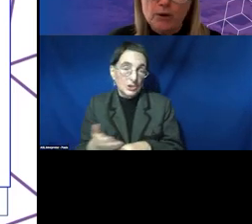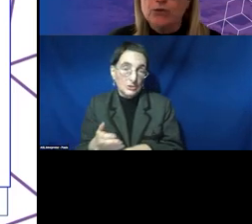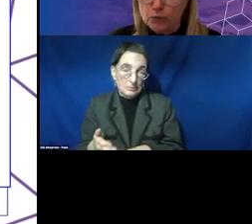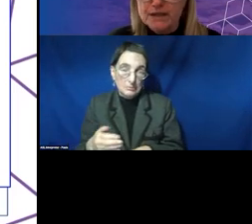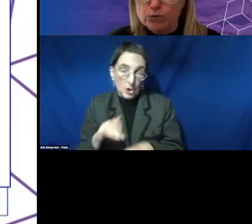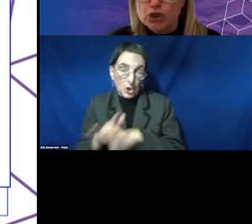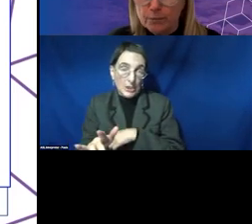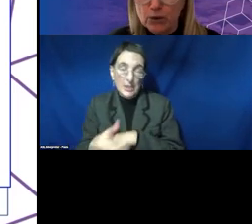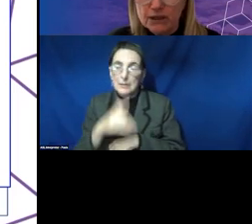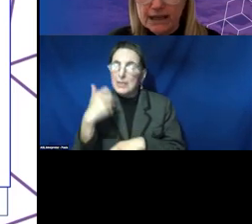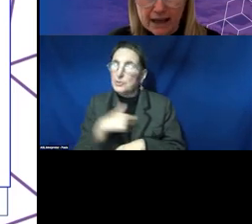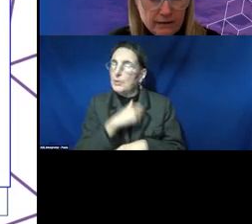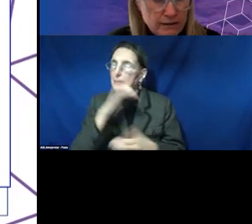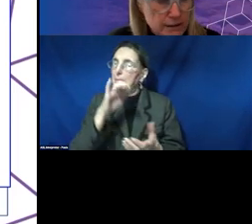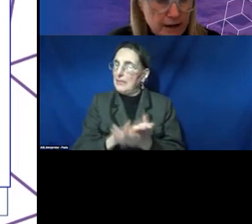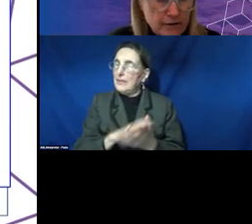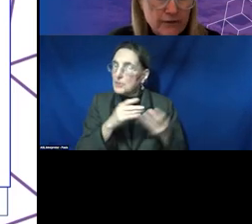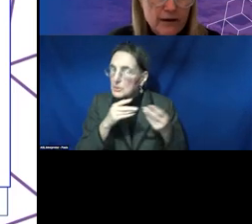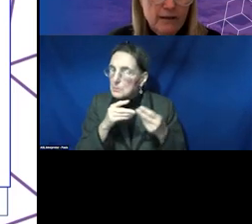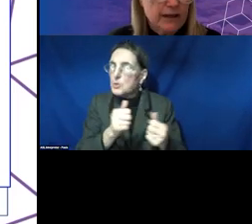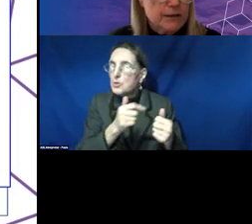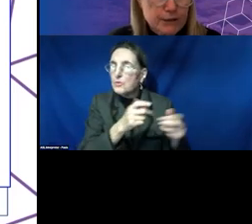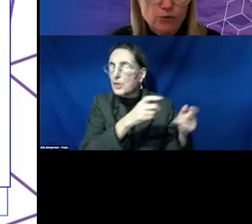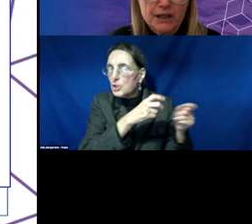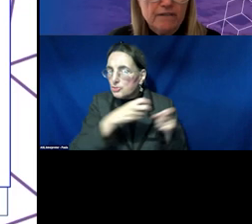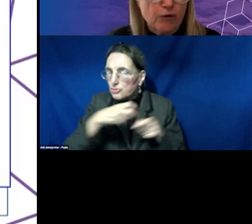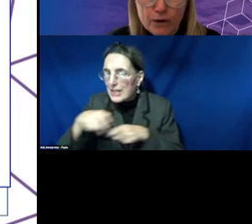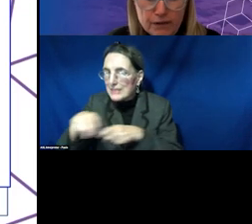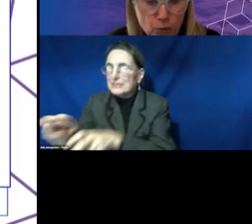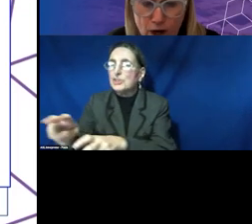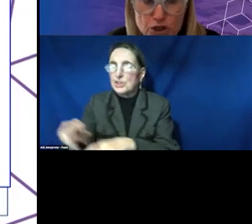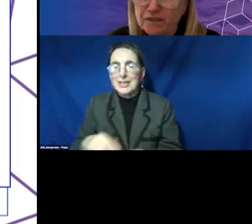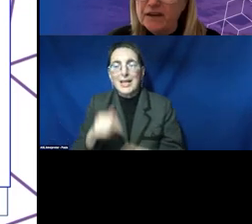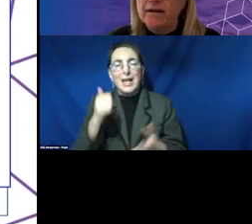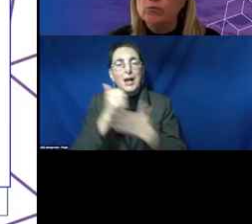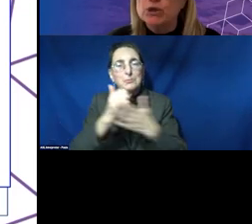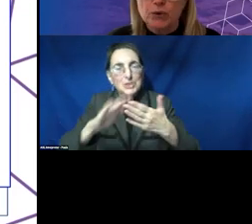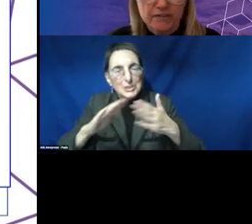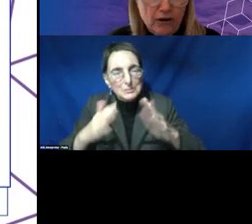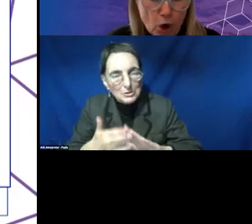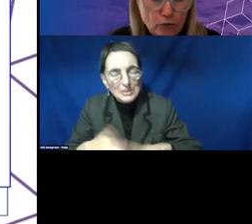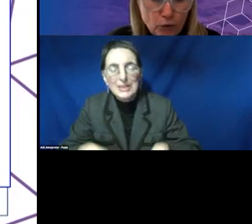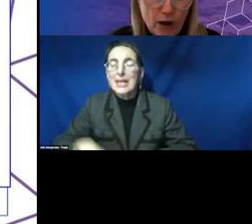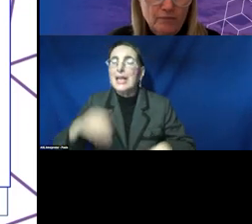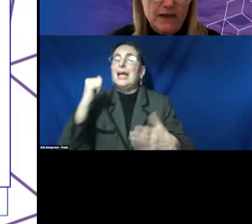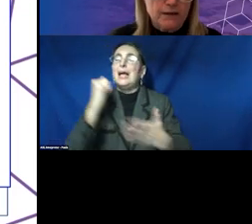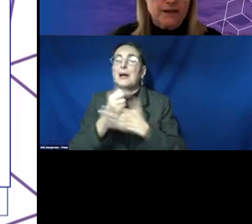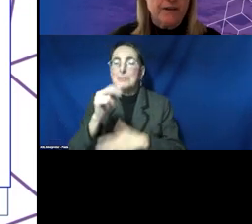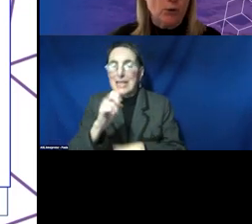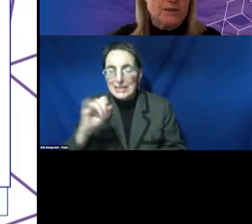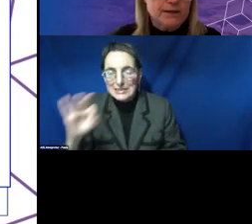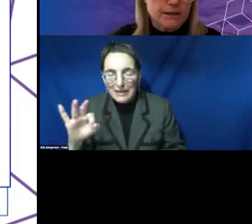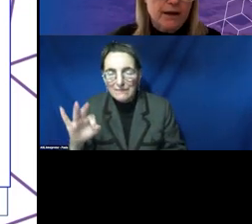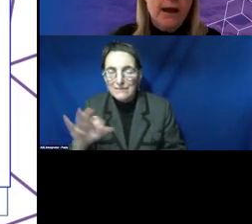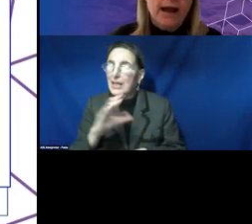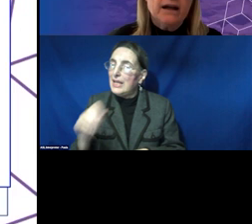helps both the research community and NSF, that it certainly avoids the rush at the end, which would have overwhelmed the NSF